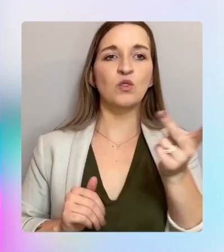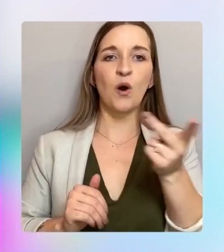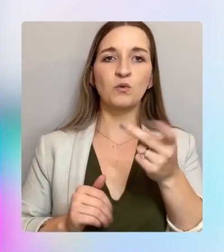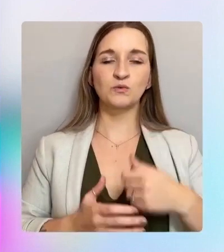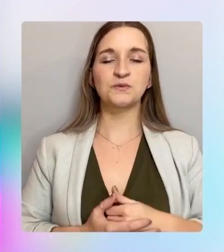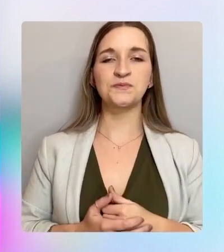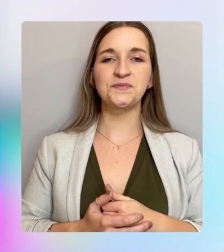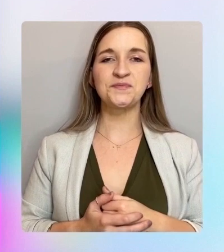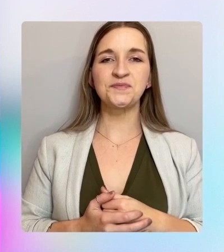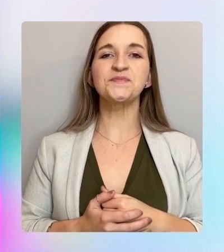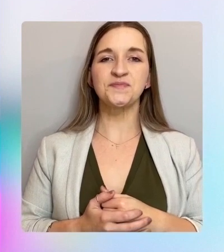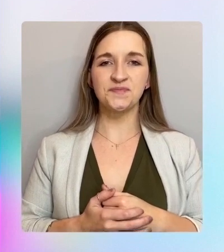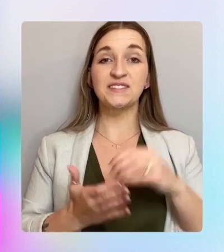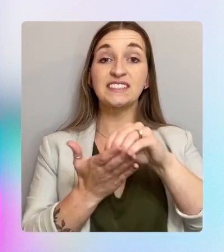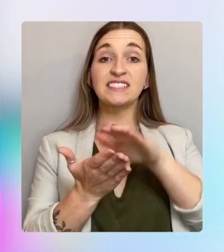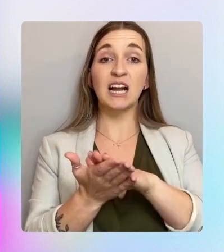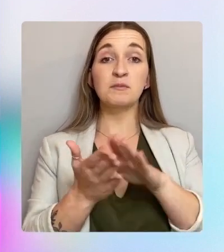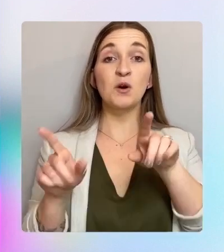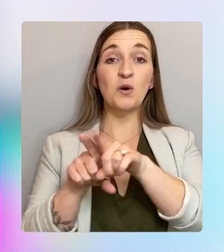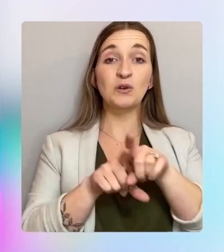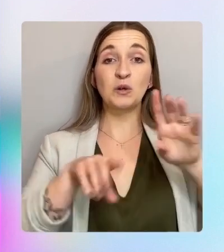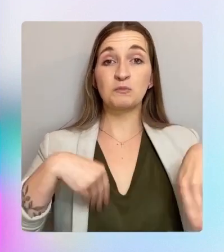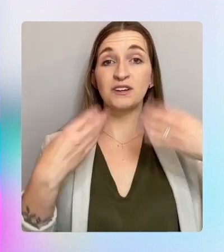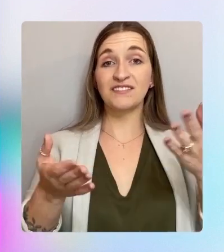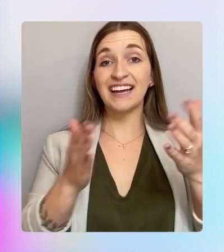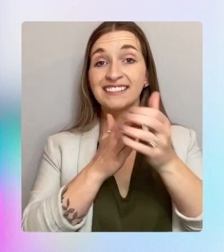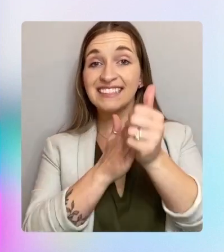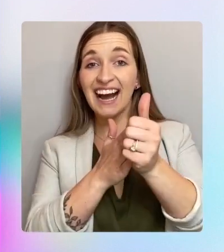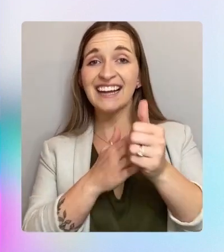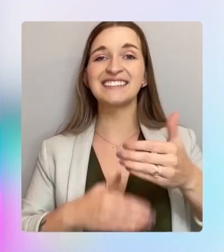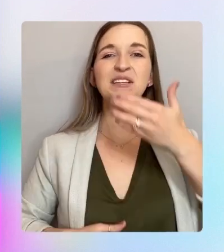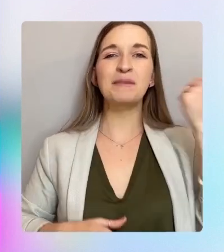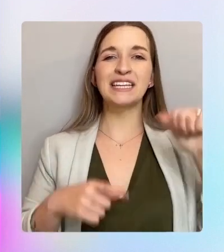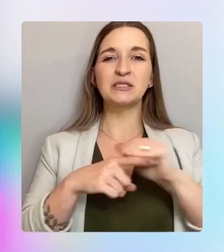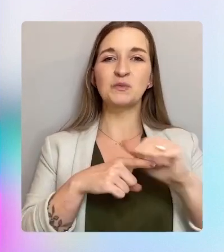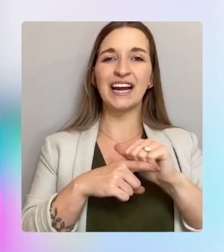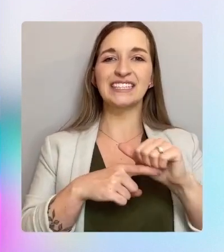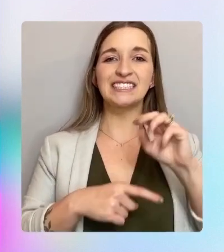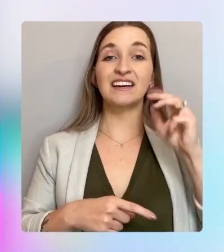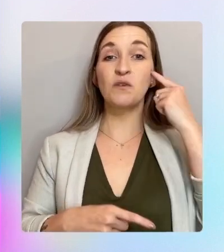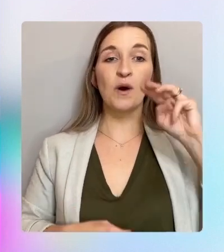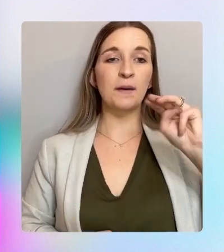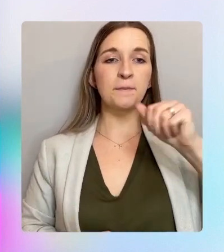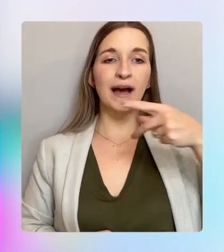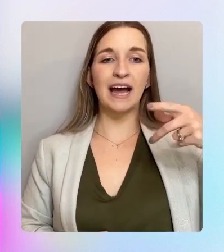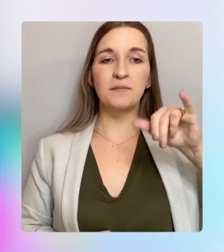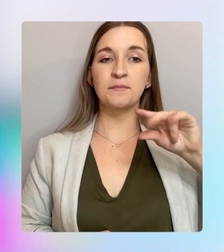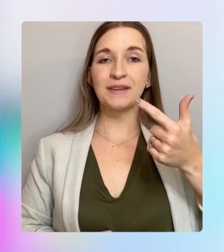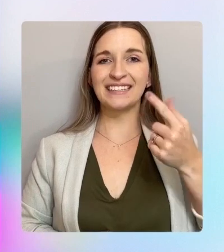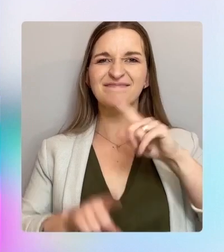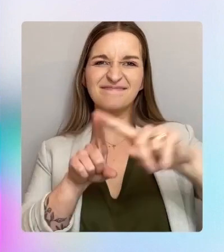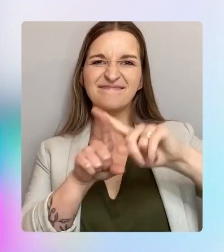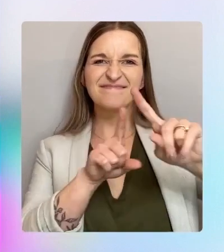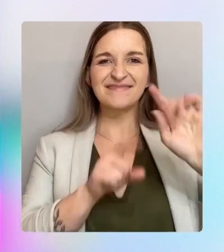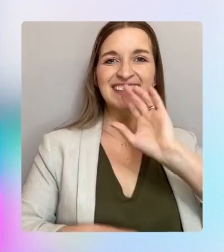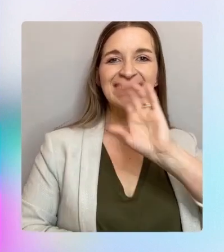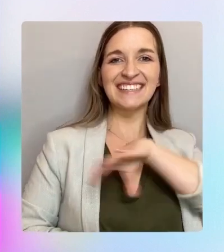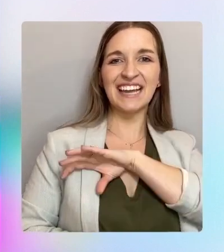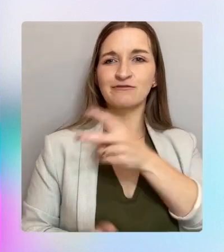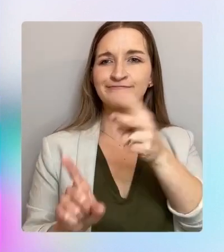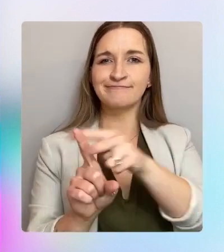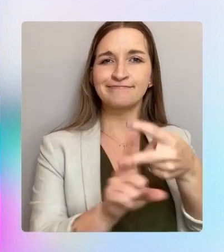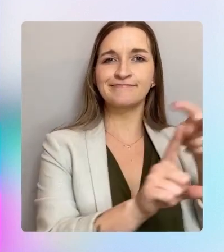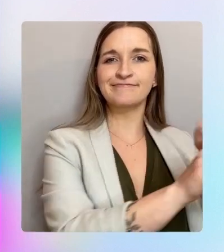these embodied characters to work. Our documentation also provides guidance and best practices in mapping to different